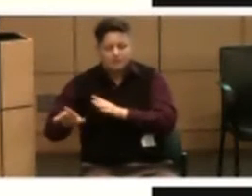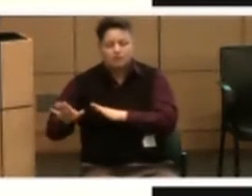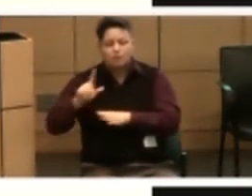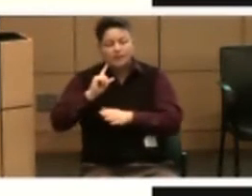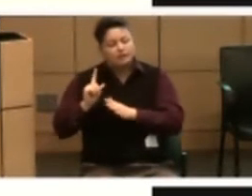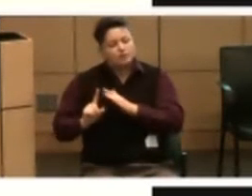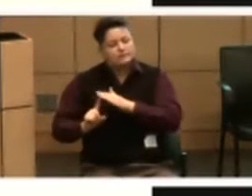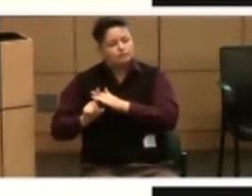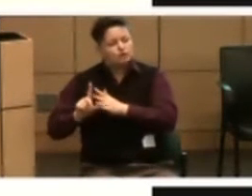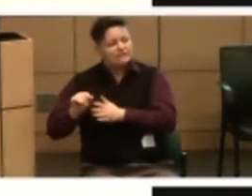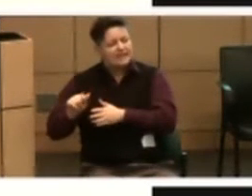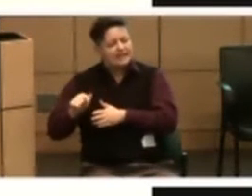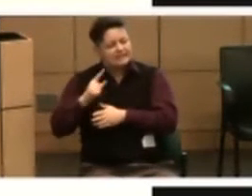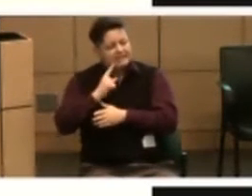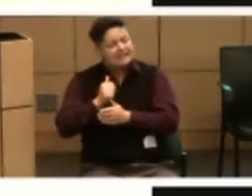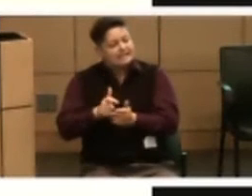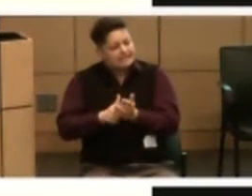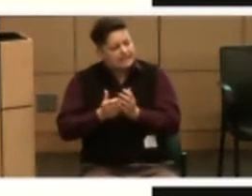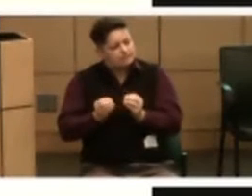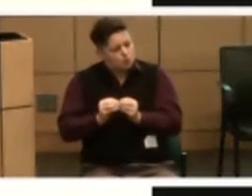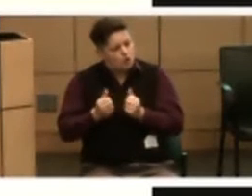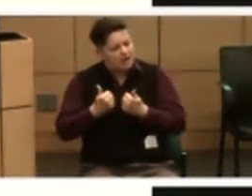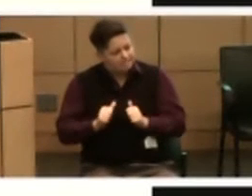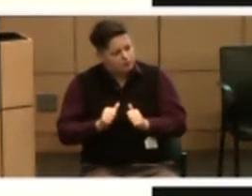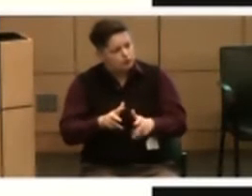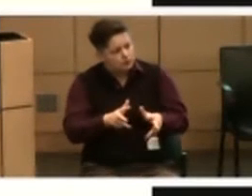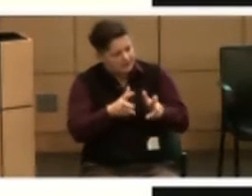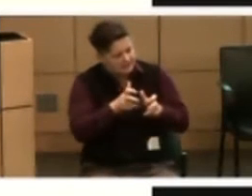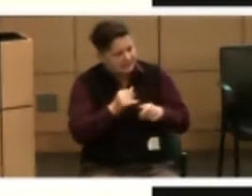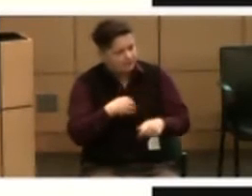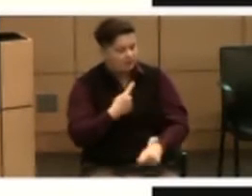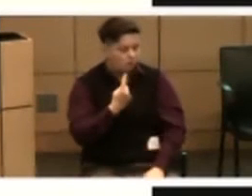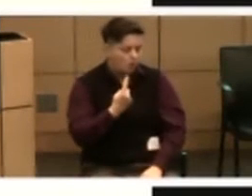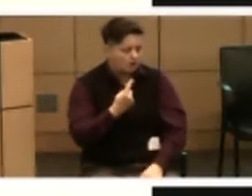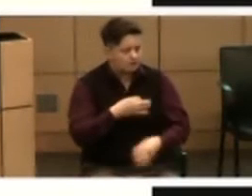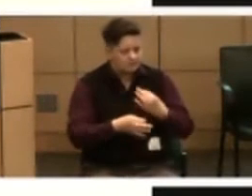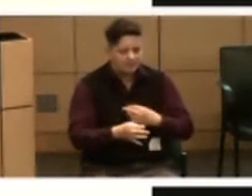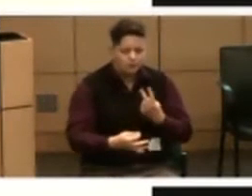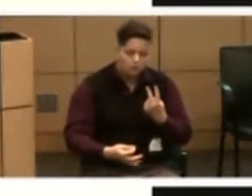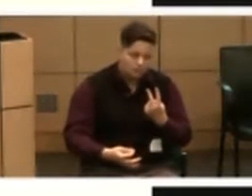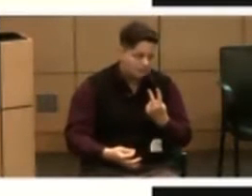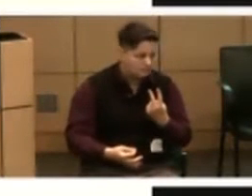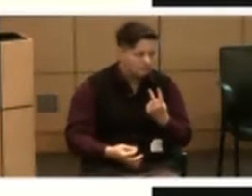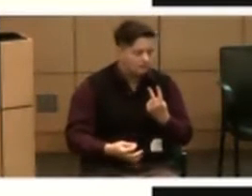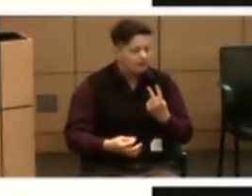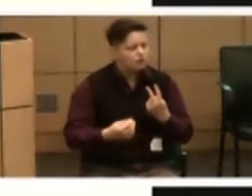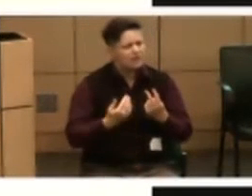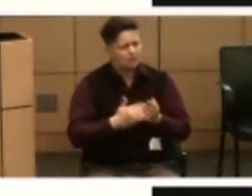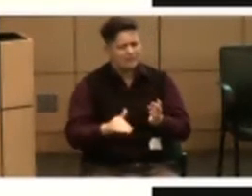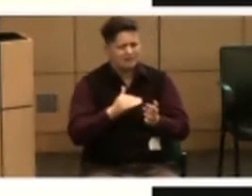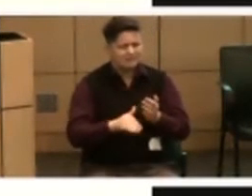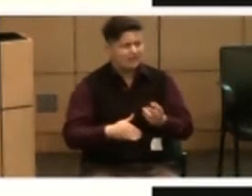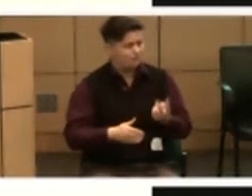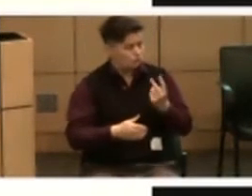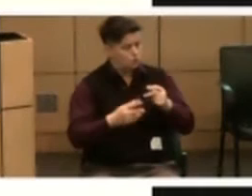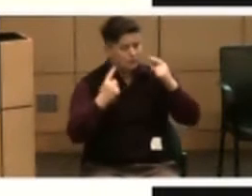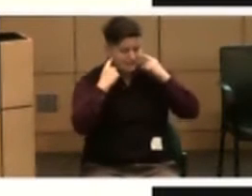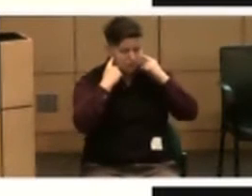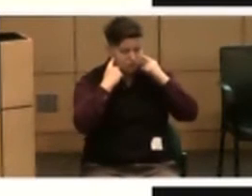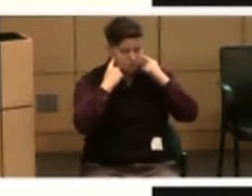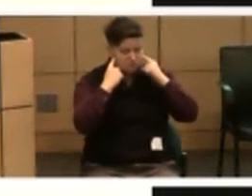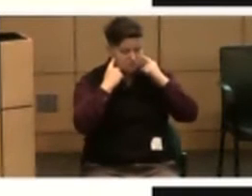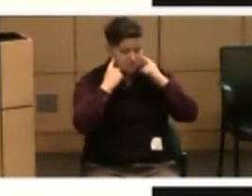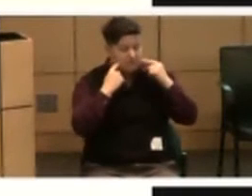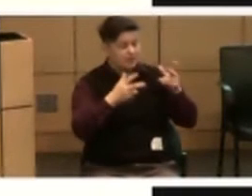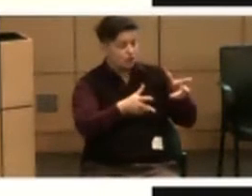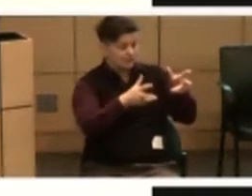it just takes more effort to listen when you have one ear versus two, that you get redundancy when you have two ears that are